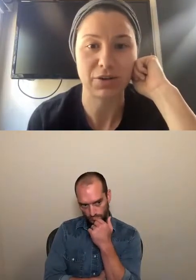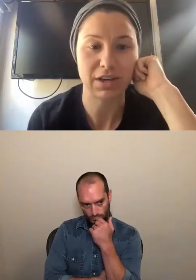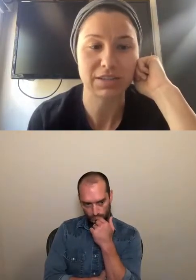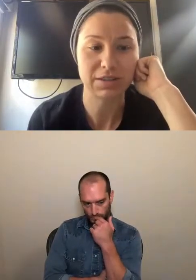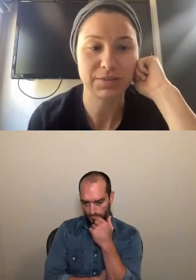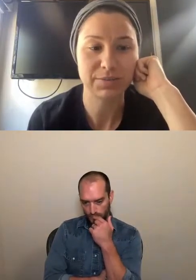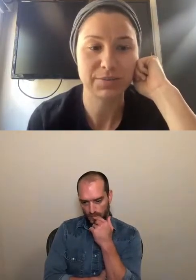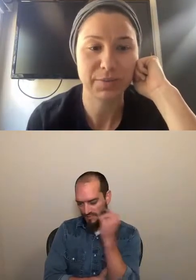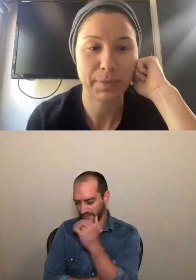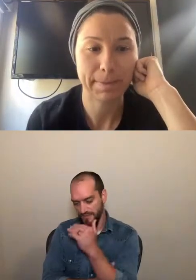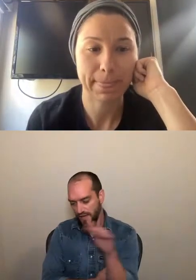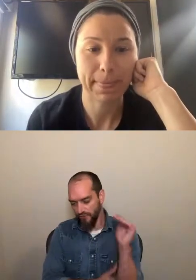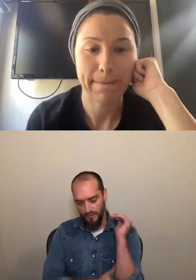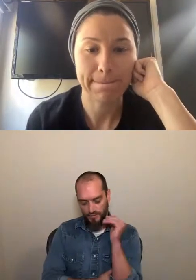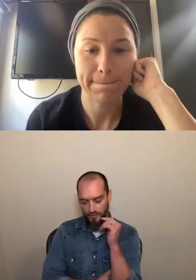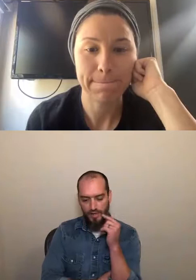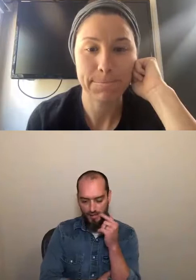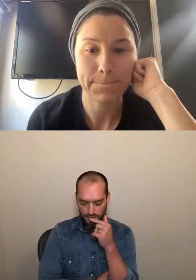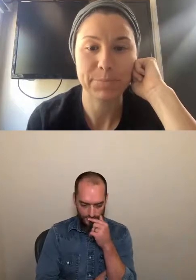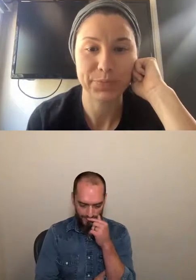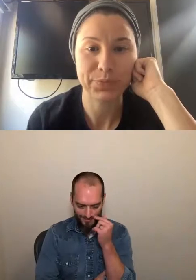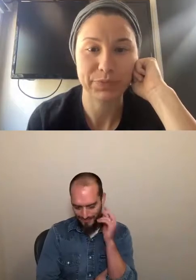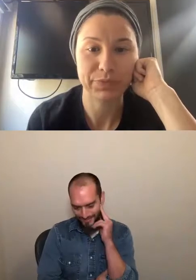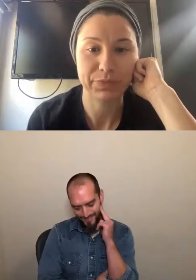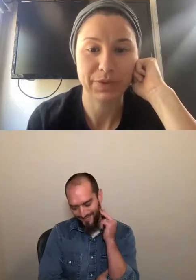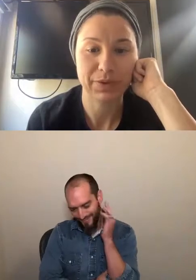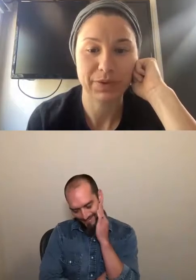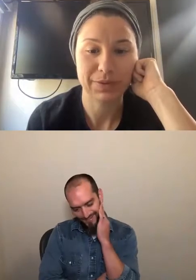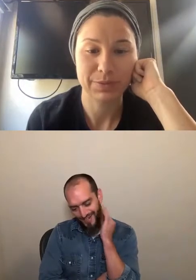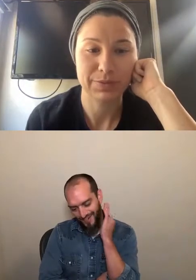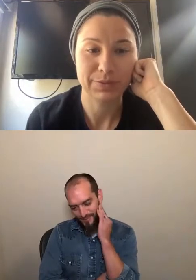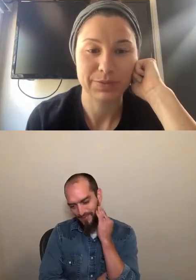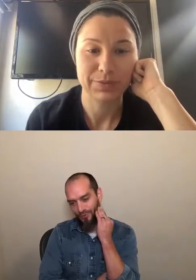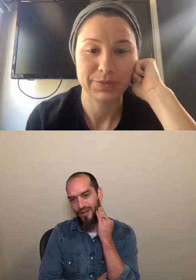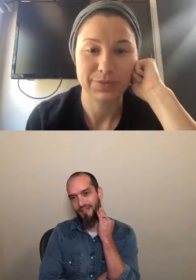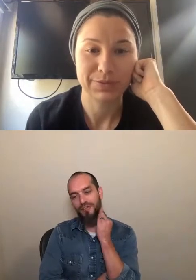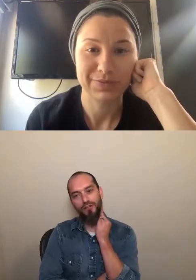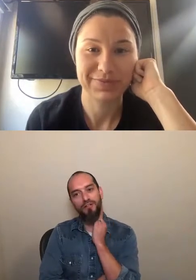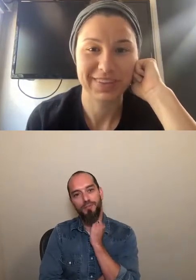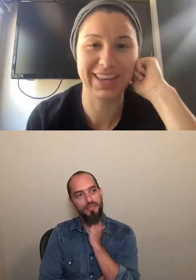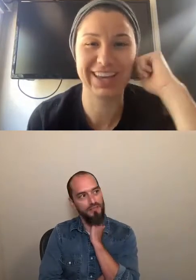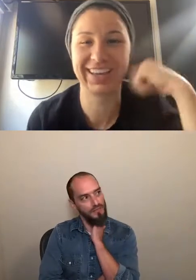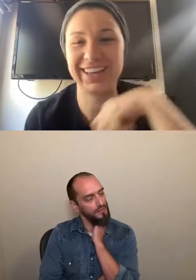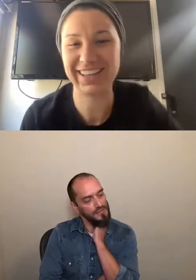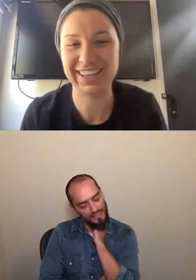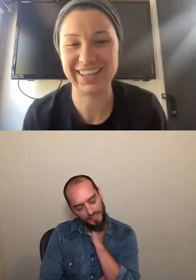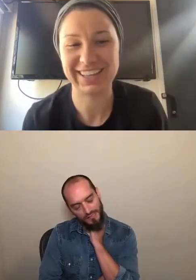that correct? I would say definitely. In fact, I have to be careful what I say on here